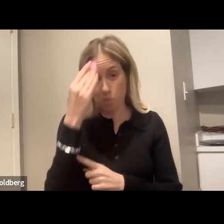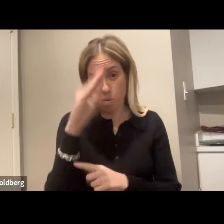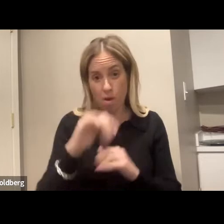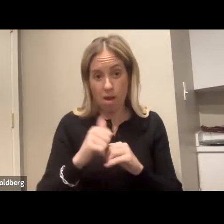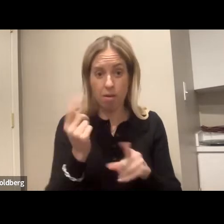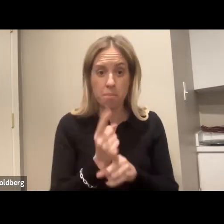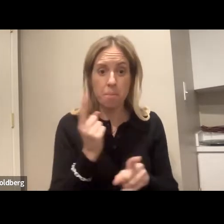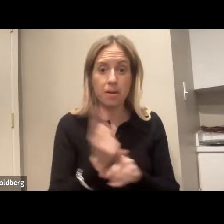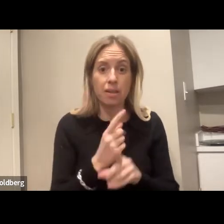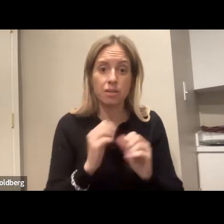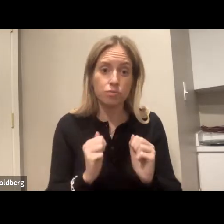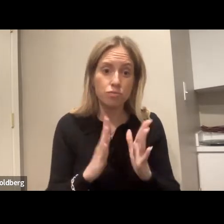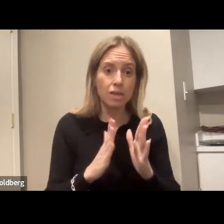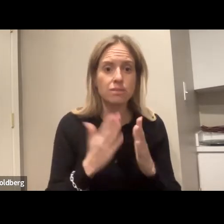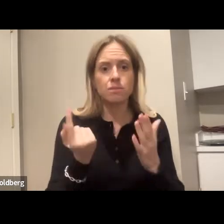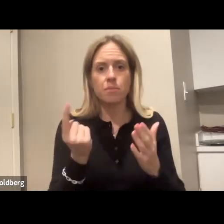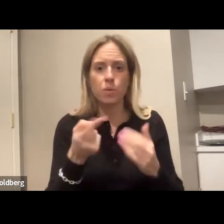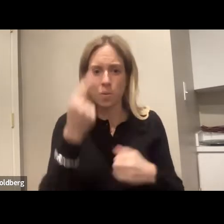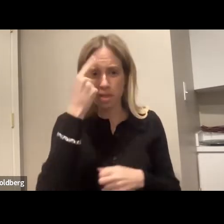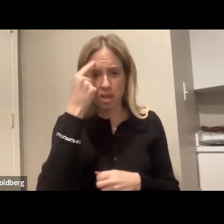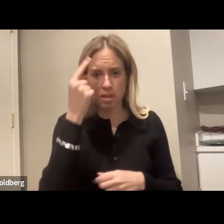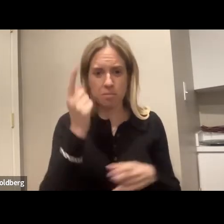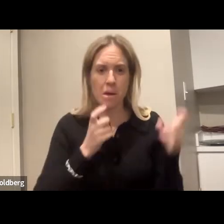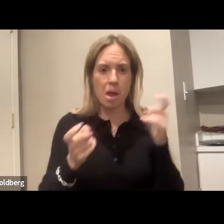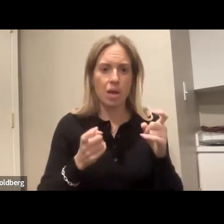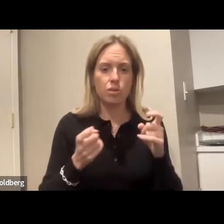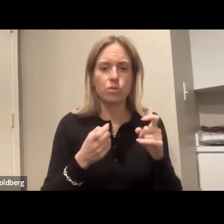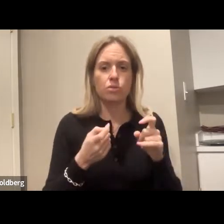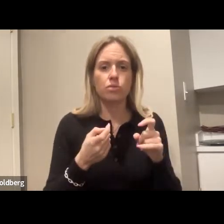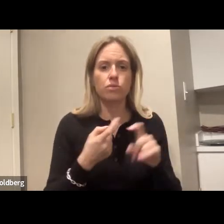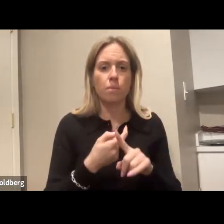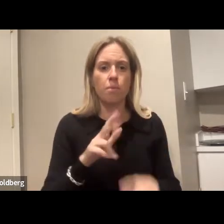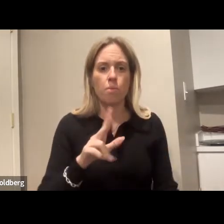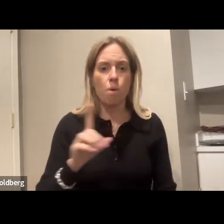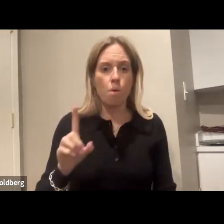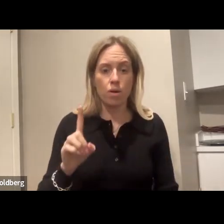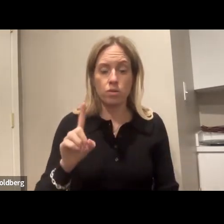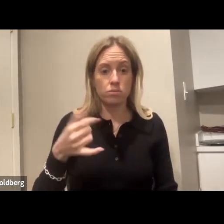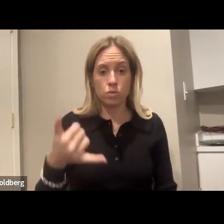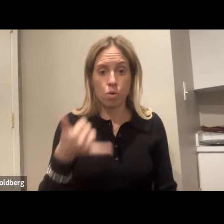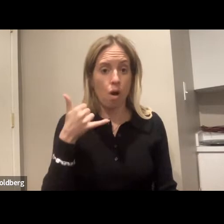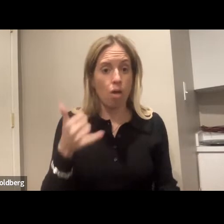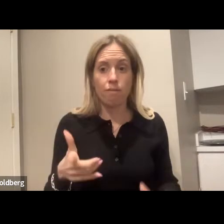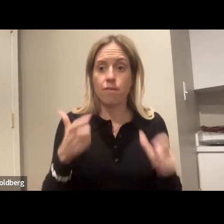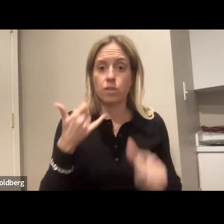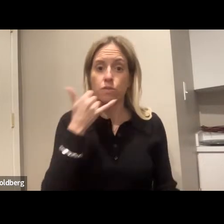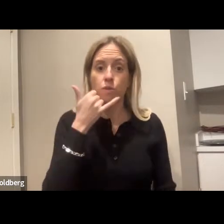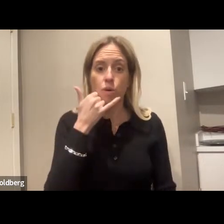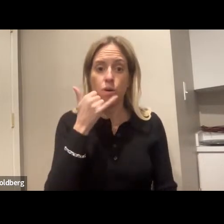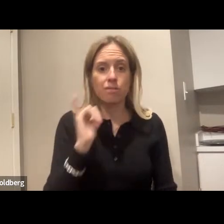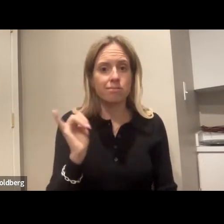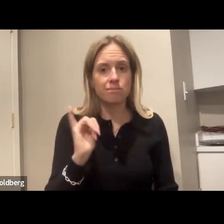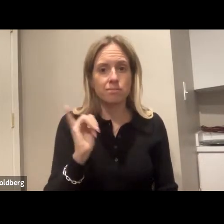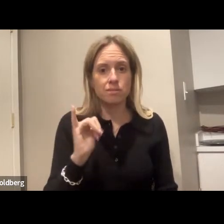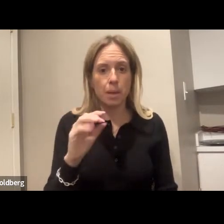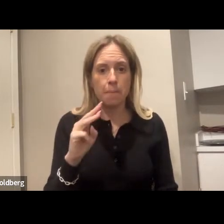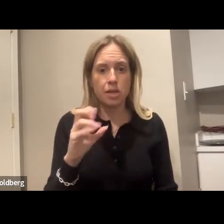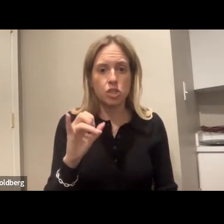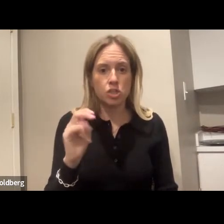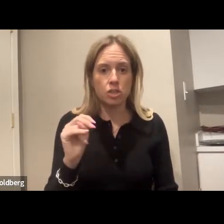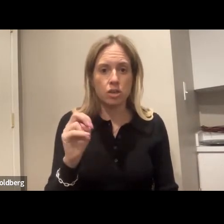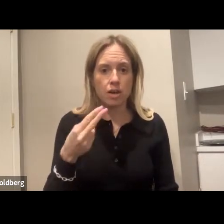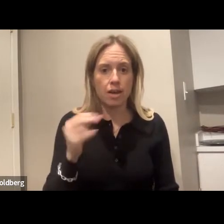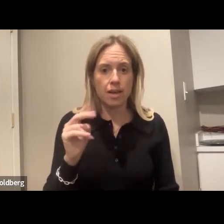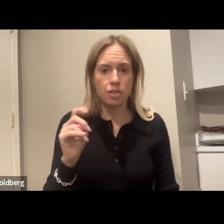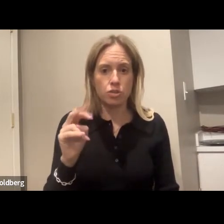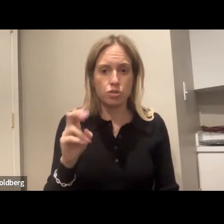properly address a matter that you think is being handled by 311, just call. It's a quick phone call, just like Commissioner Henderson said. Those folks are very